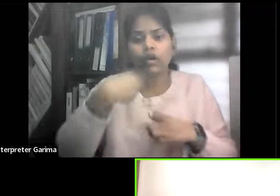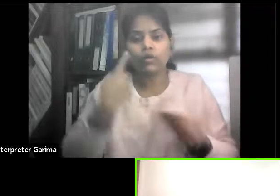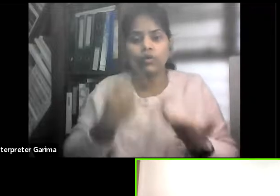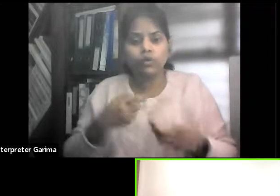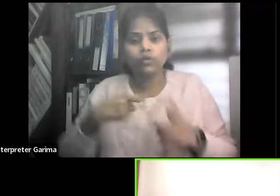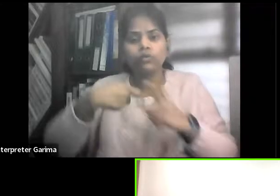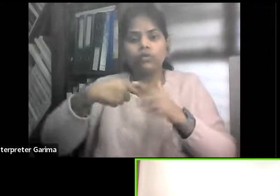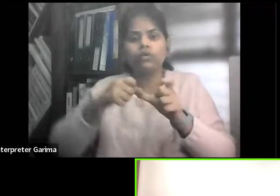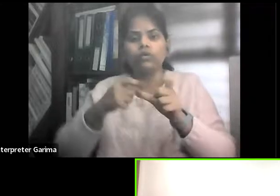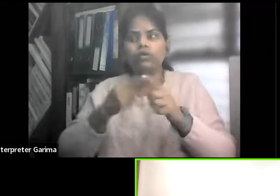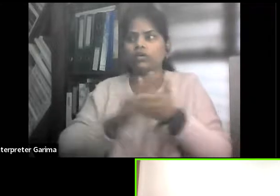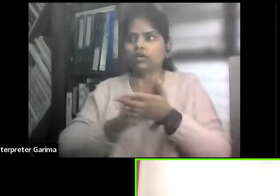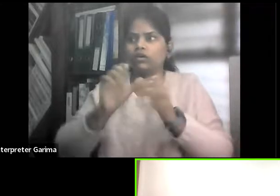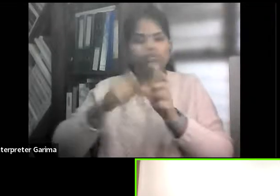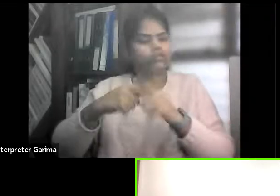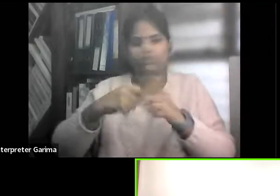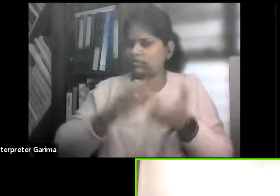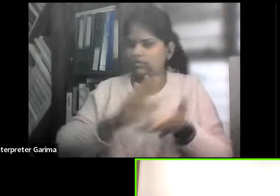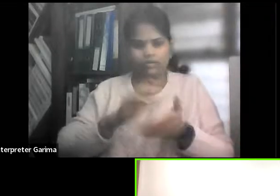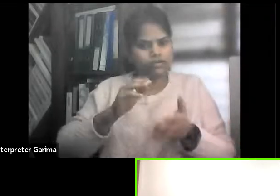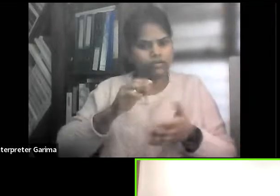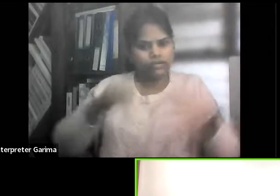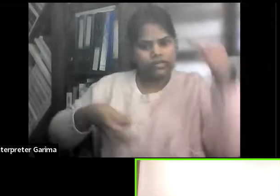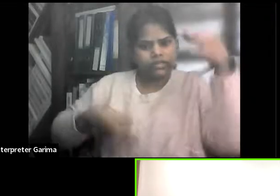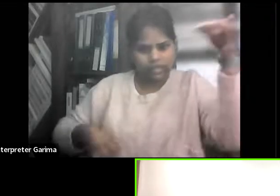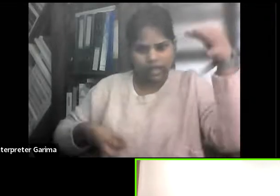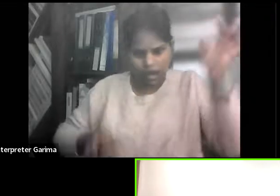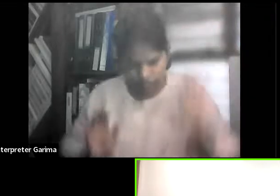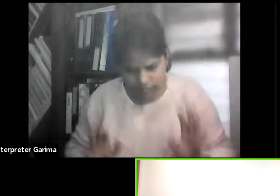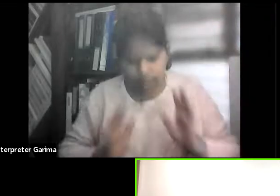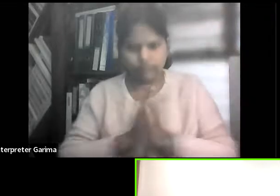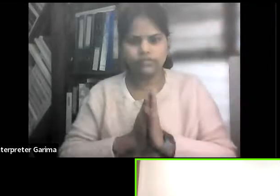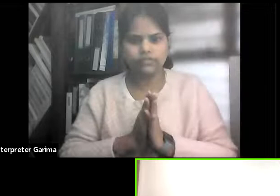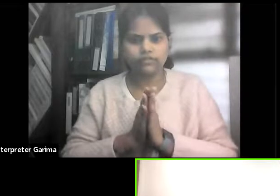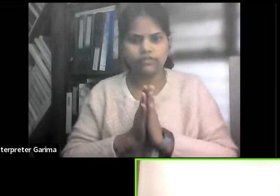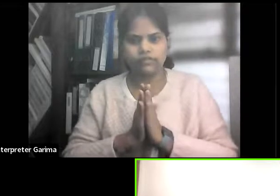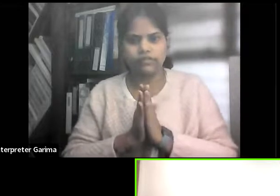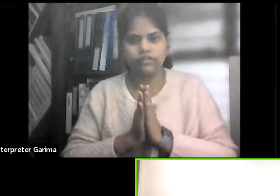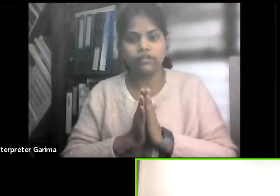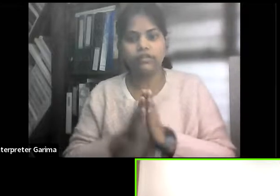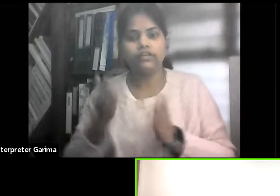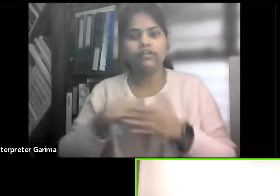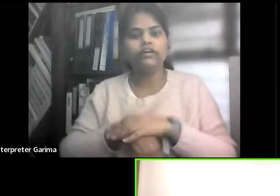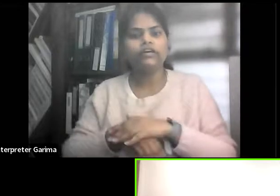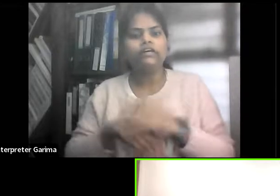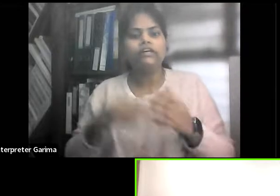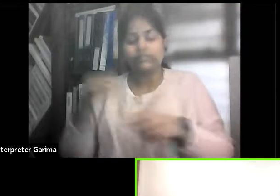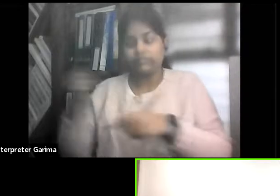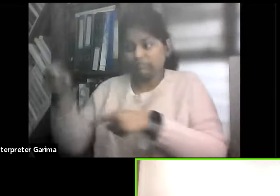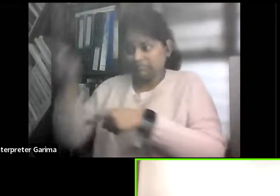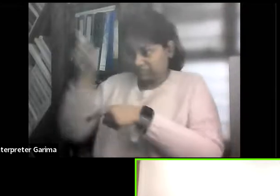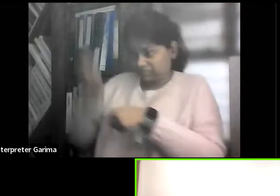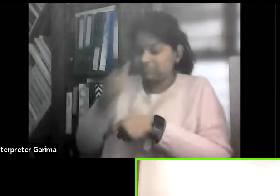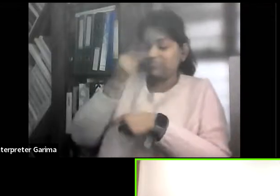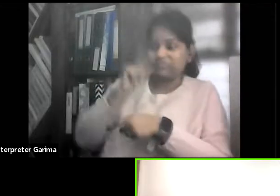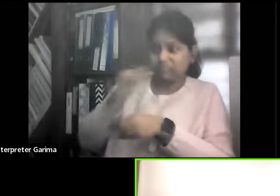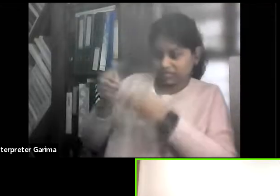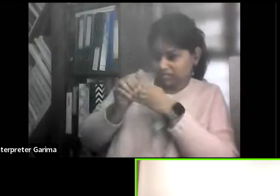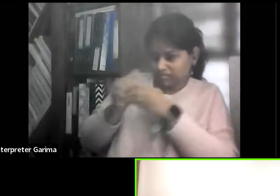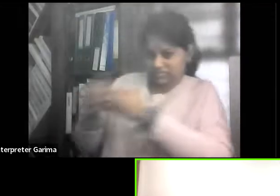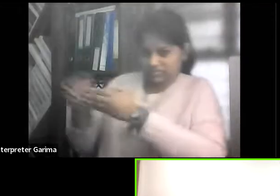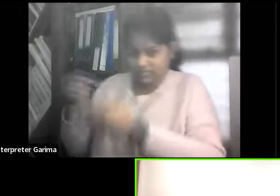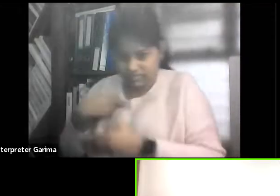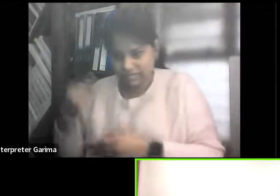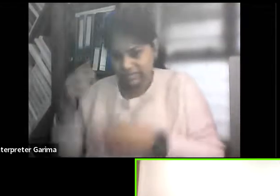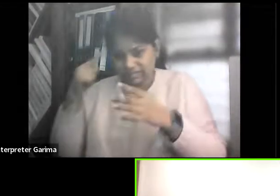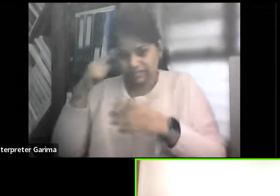challenged Bharatanatyam dancers in 2011 to continue their training under his guardianship. In 2012, a trust was created by